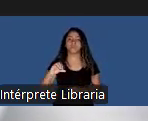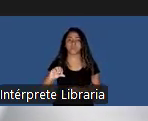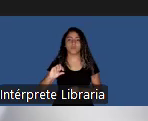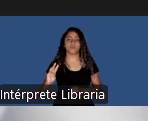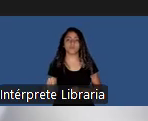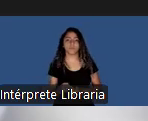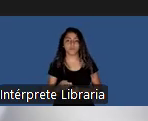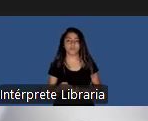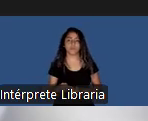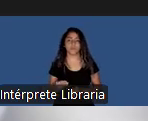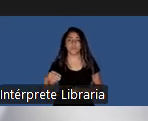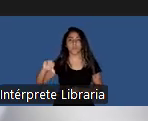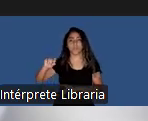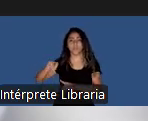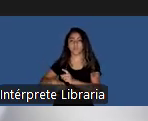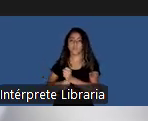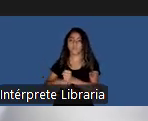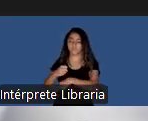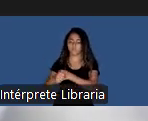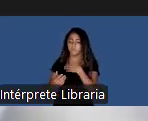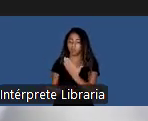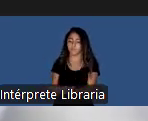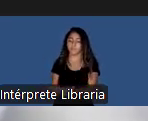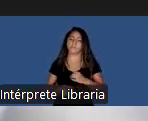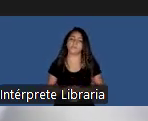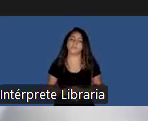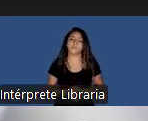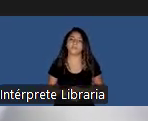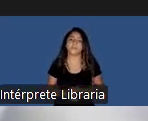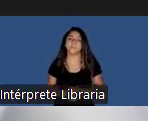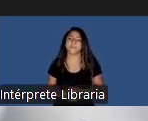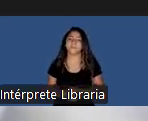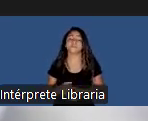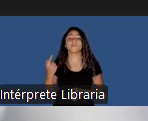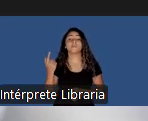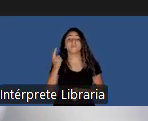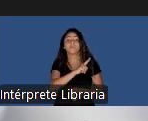42.9 million in the year to date. Consequently,